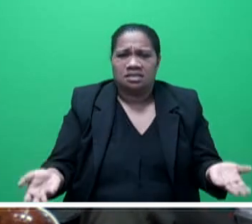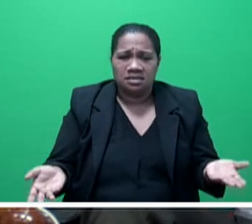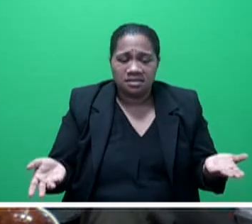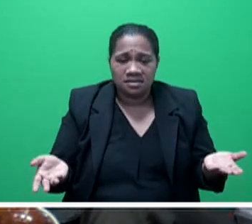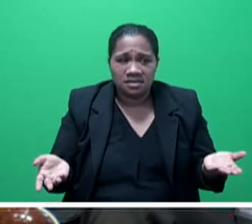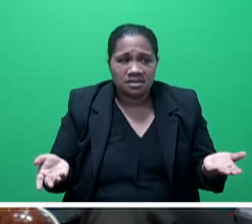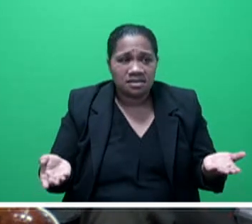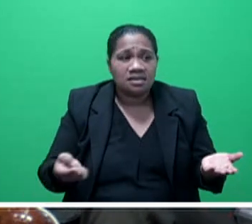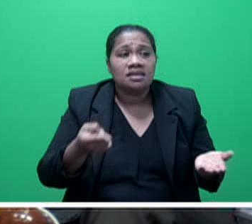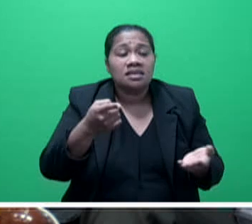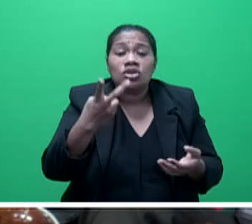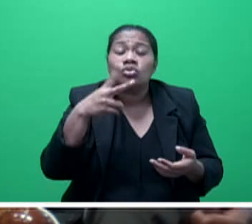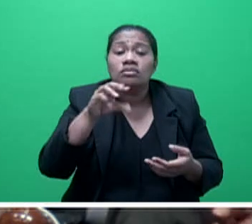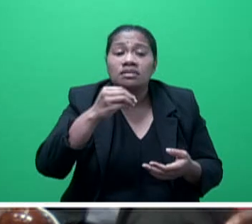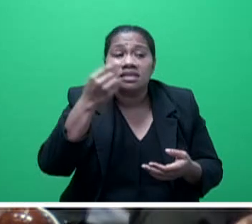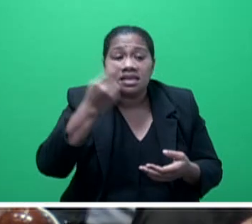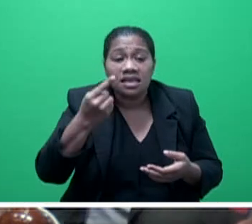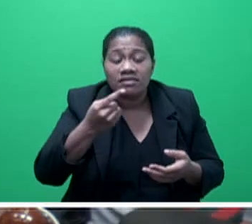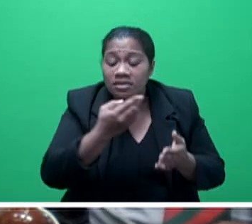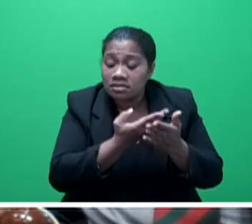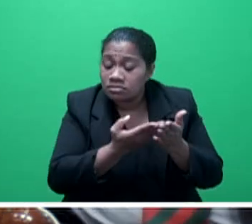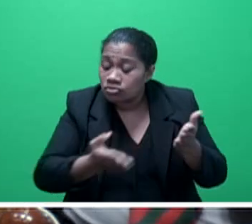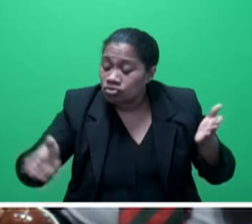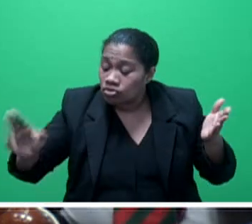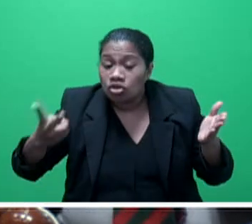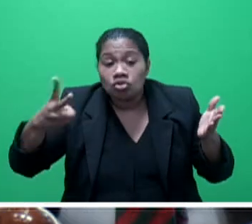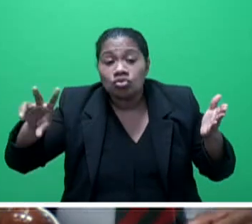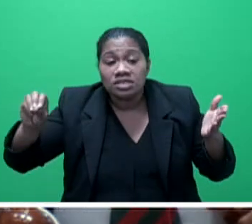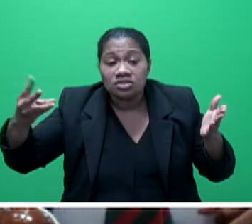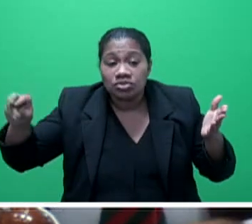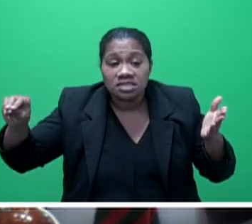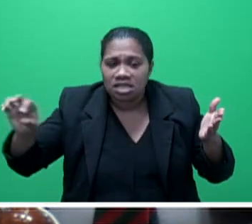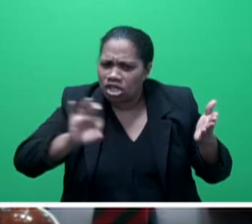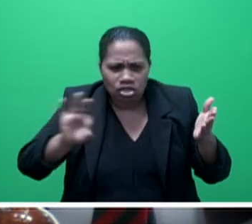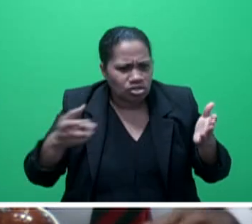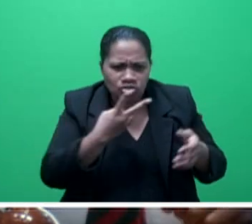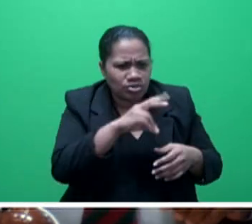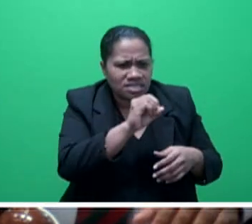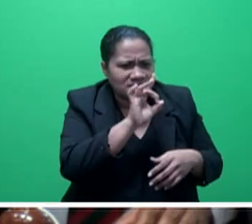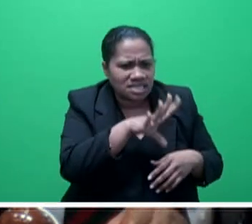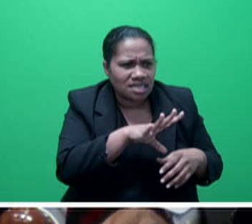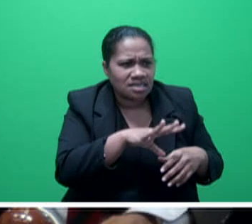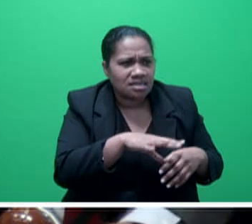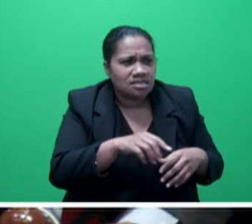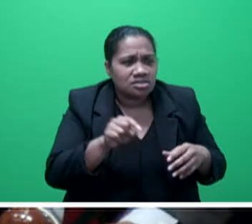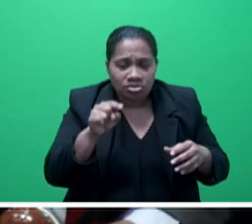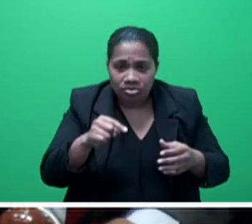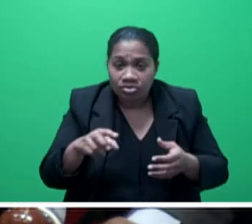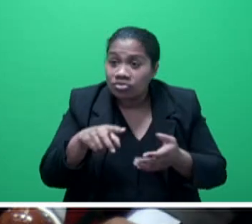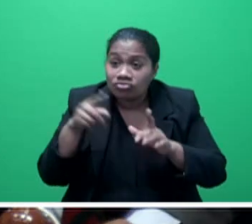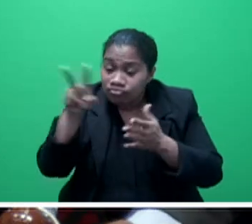quoted 2011 to 20 average growth, not 2010 to 2019. So you correct the, read the